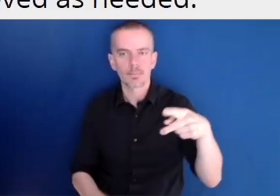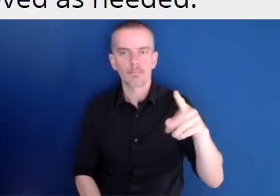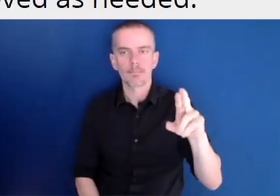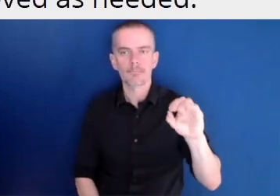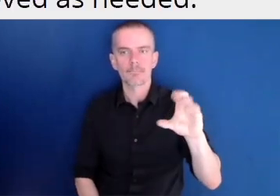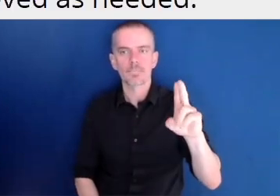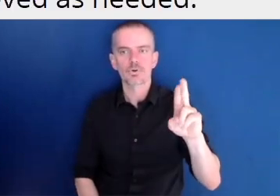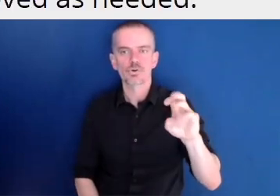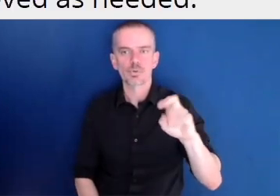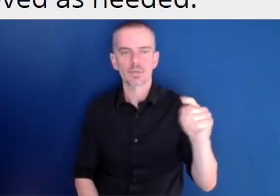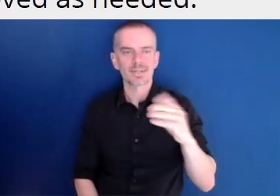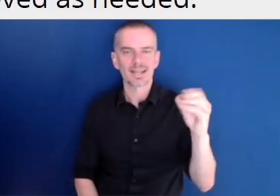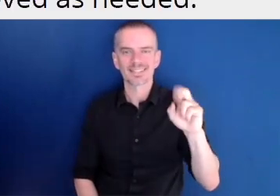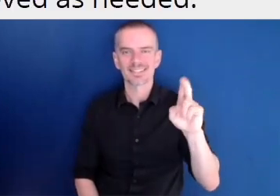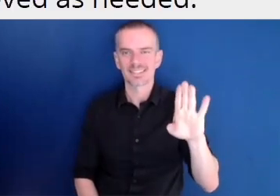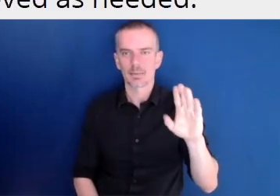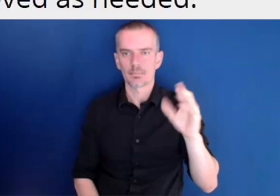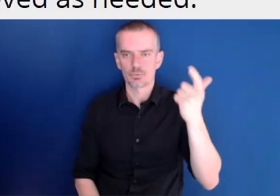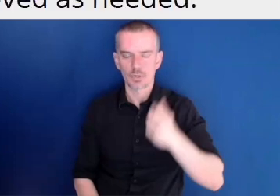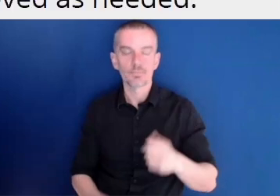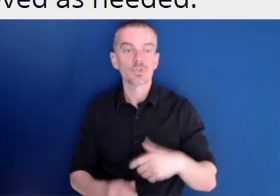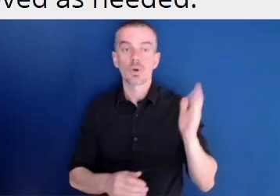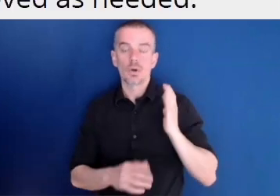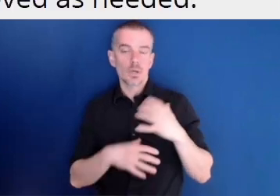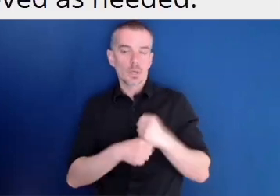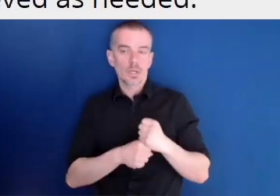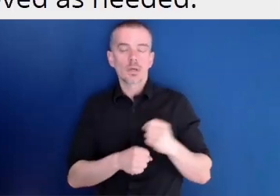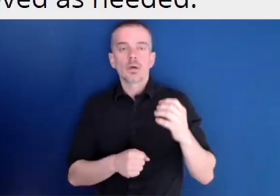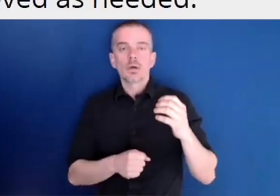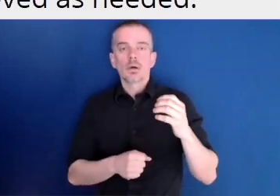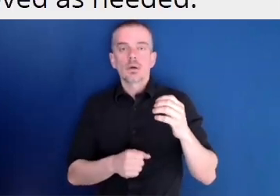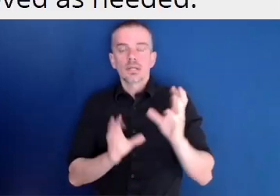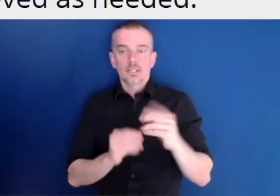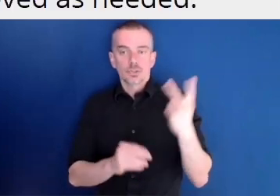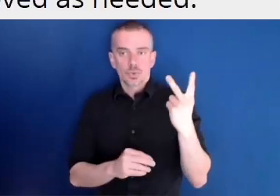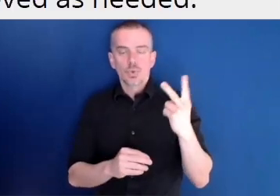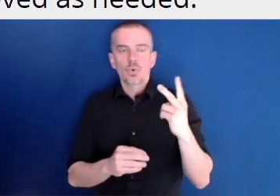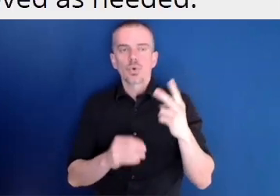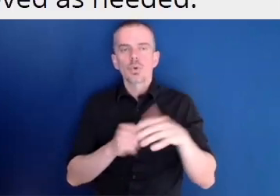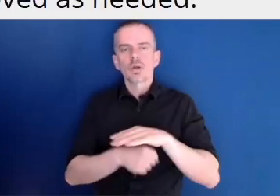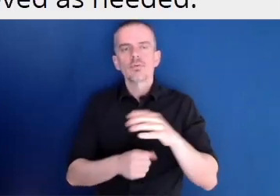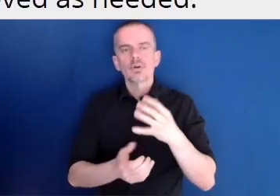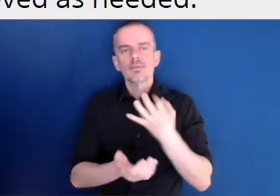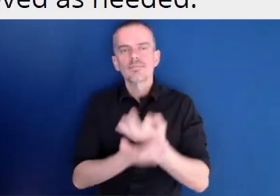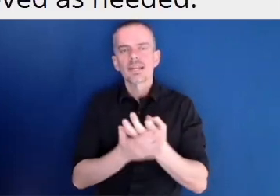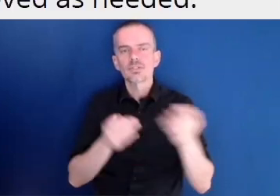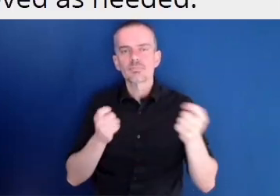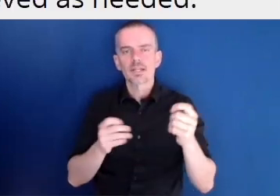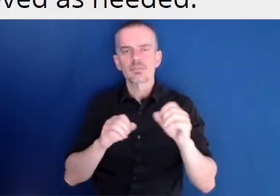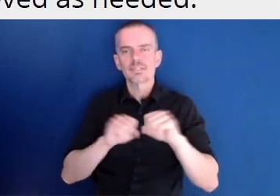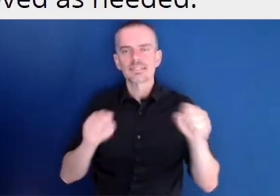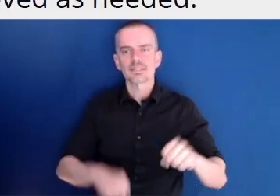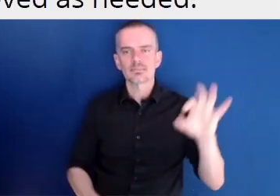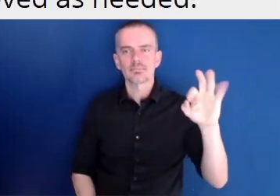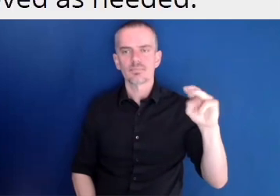refresher. So in session 2, we covered financial management systems and kind of the requirements for an entity's